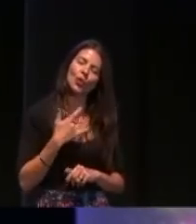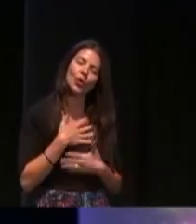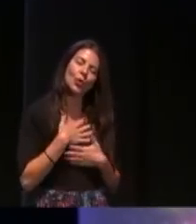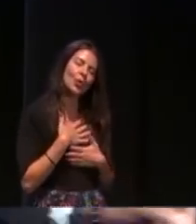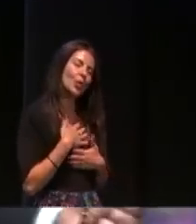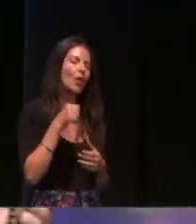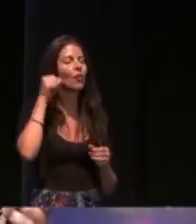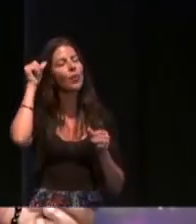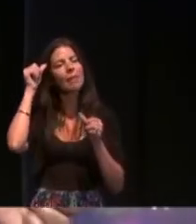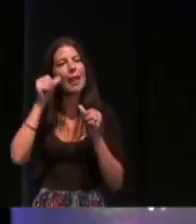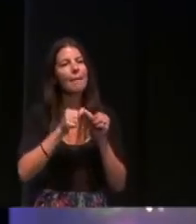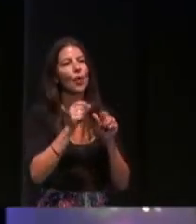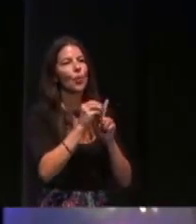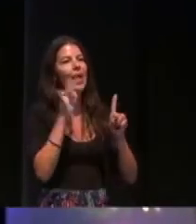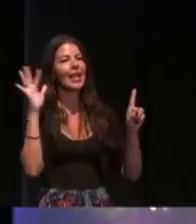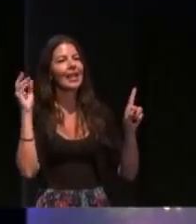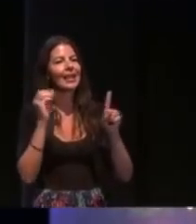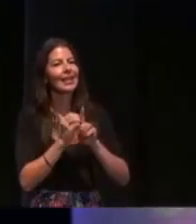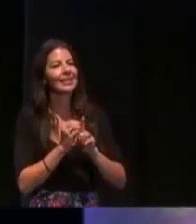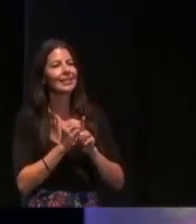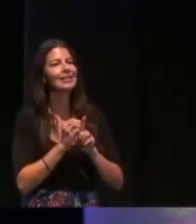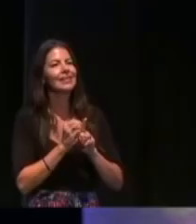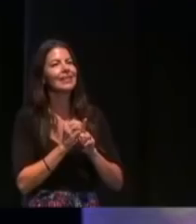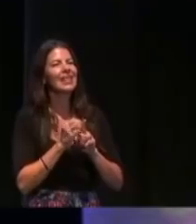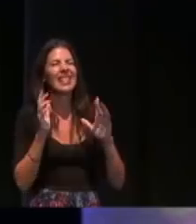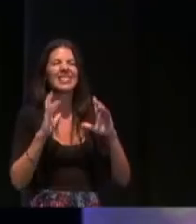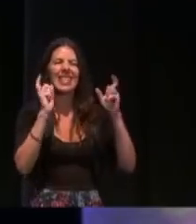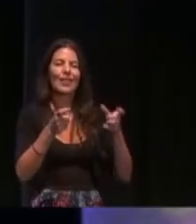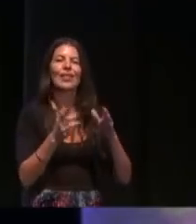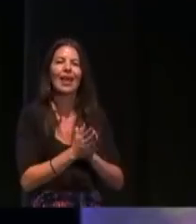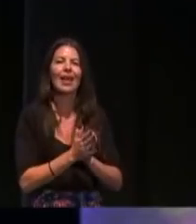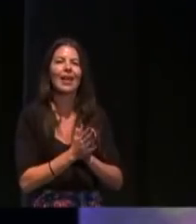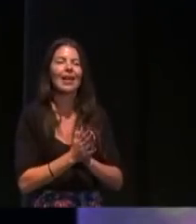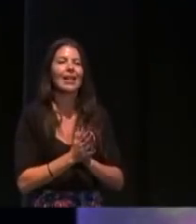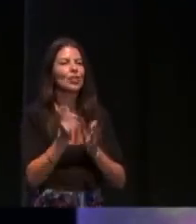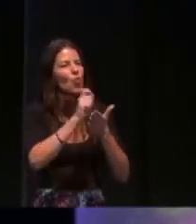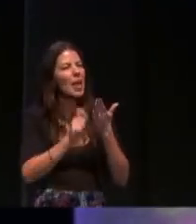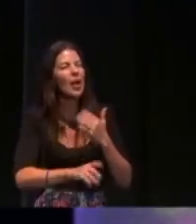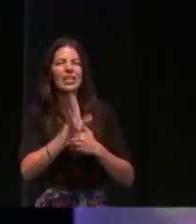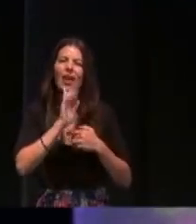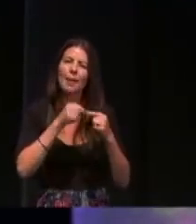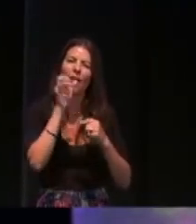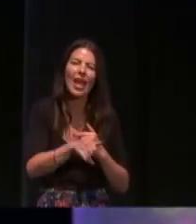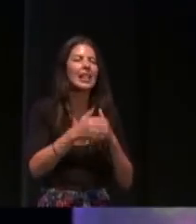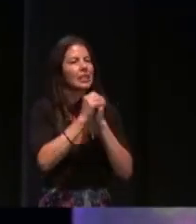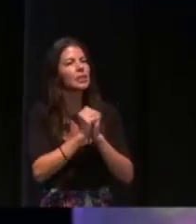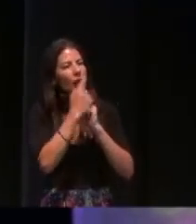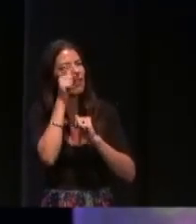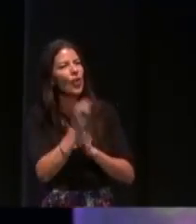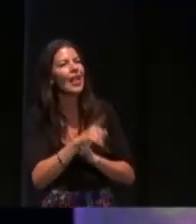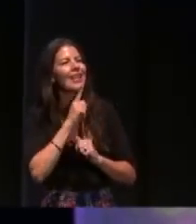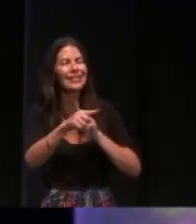of remembered radiance. Let's put that on a loop. Let's write about it. Let's talk about it. Let's pray from it.